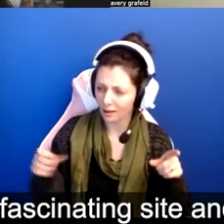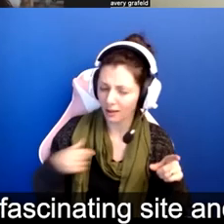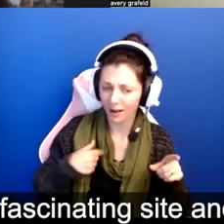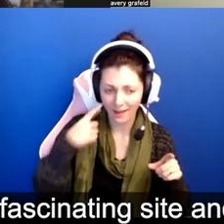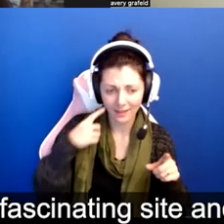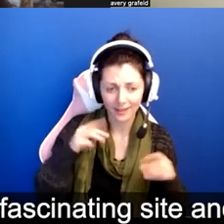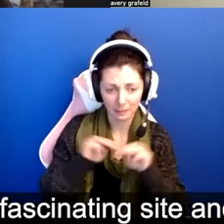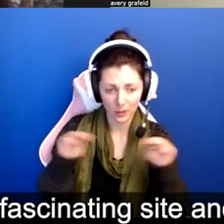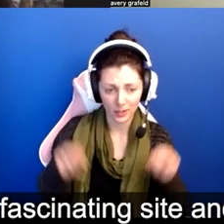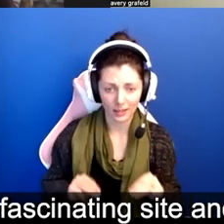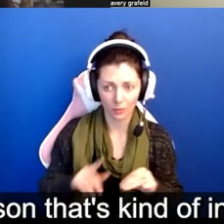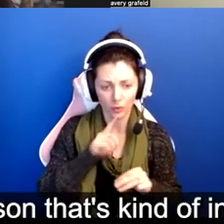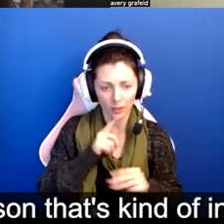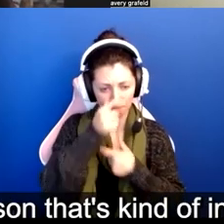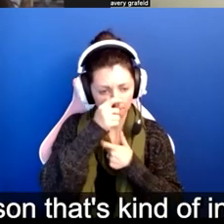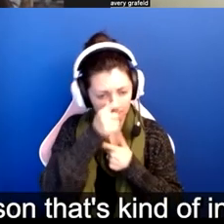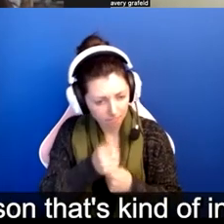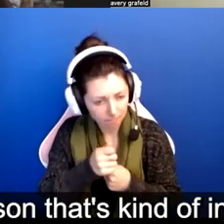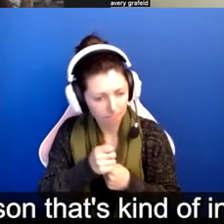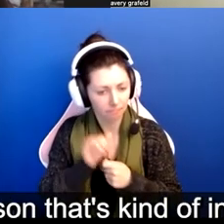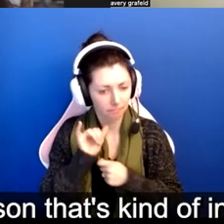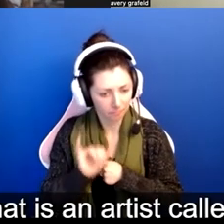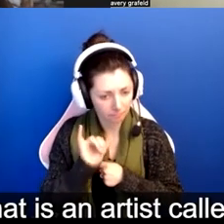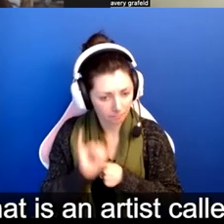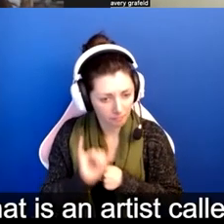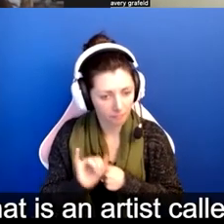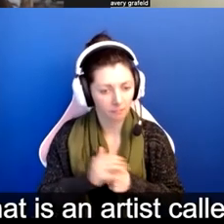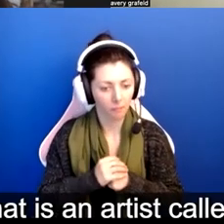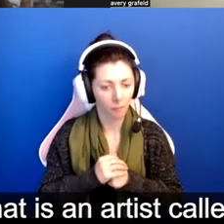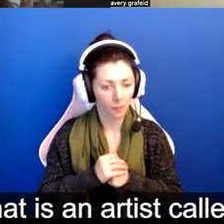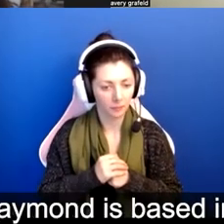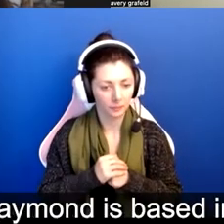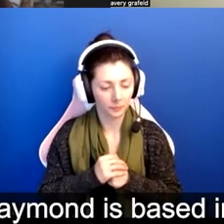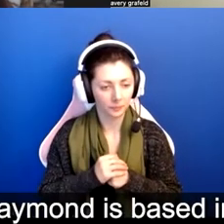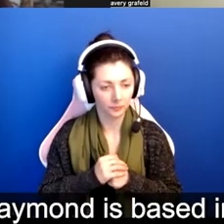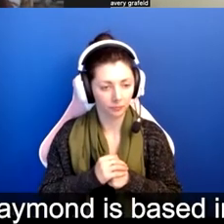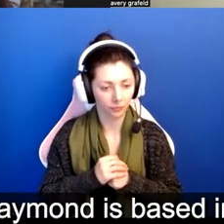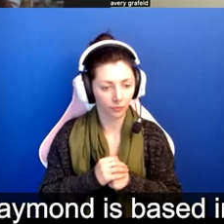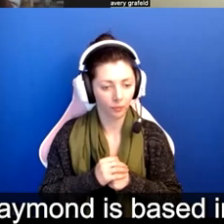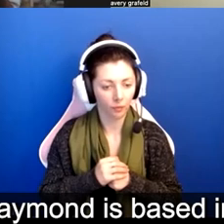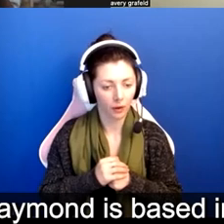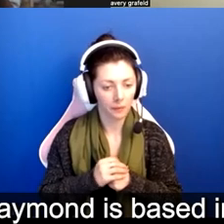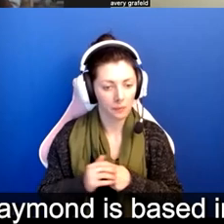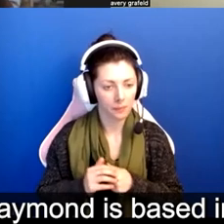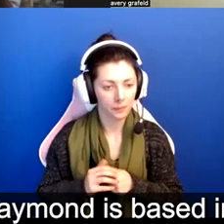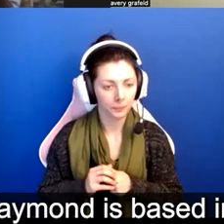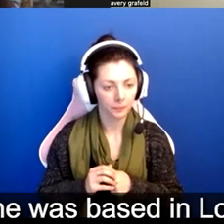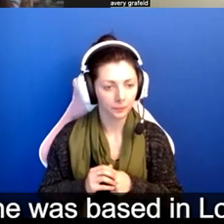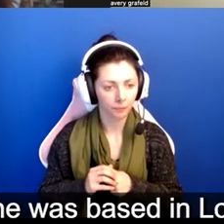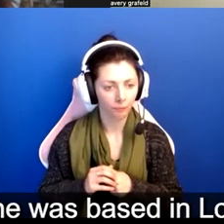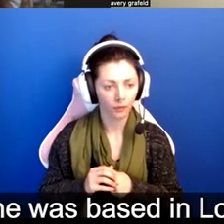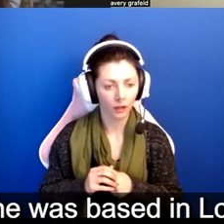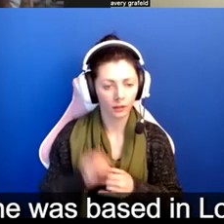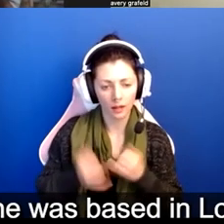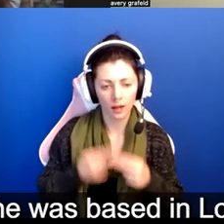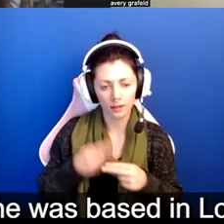fascinating site. And I think the person that's kind of informed that is an artist called Rosanna Raymond. She's based in Auckland, but